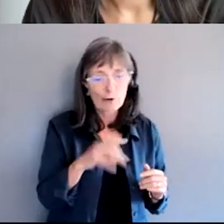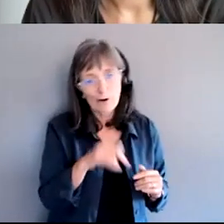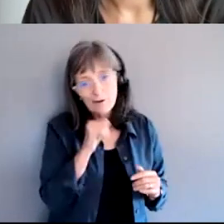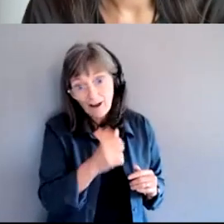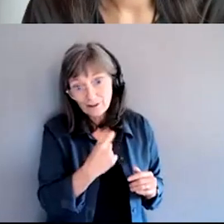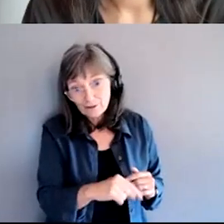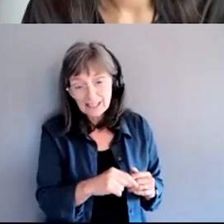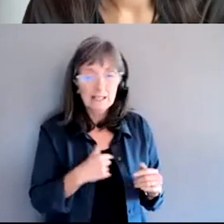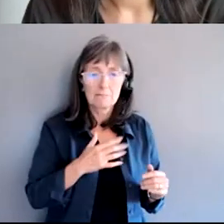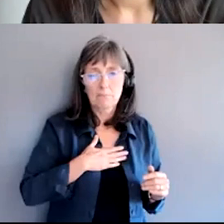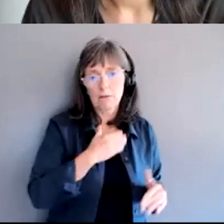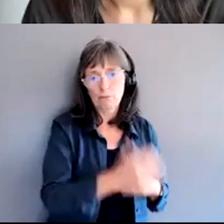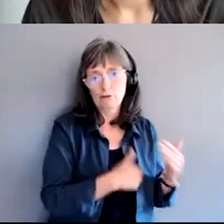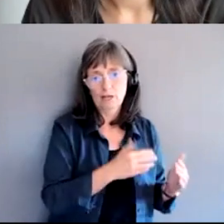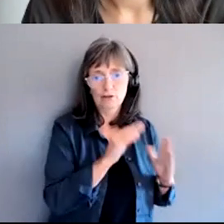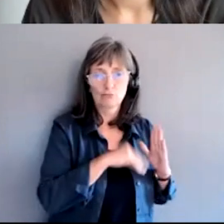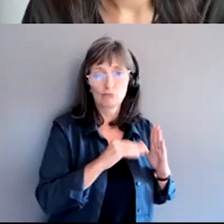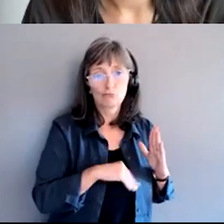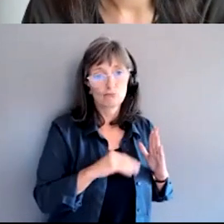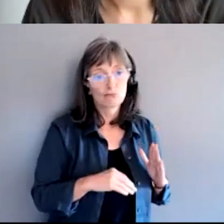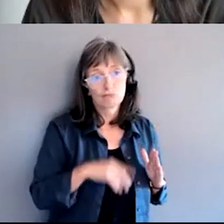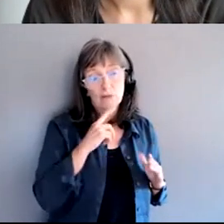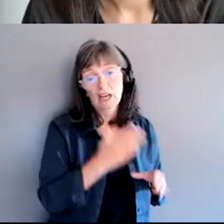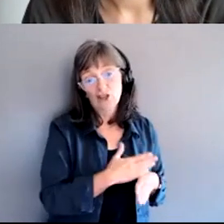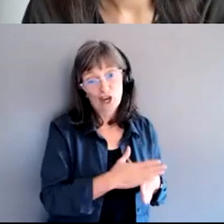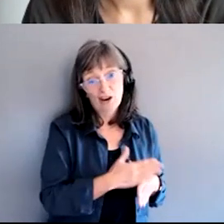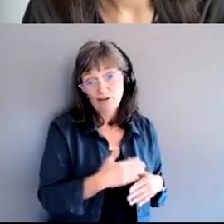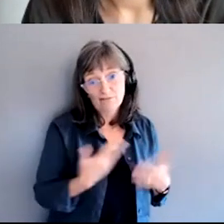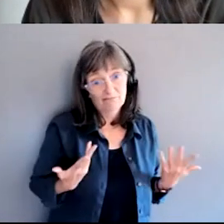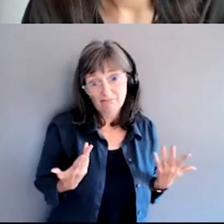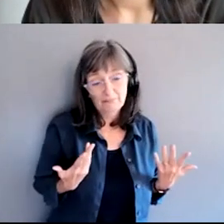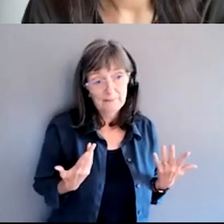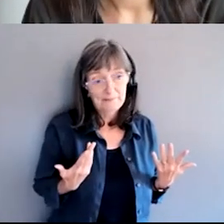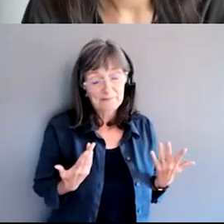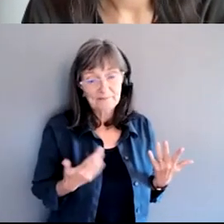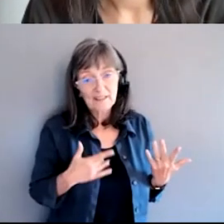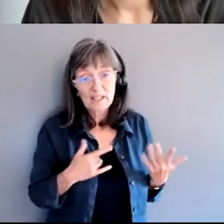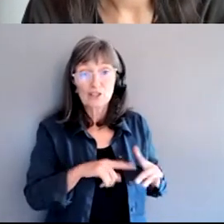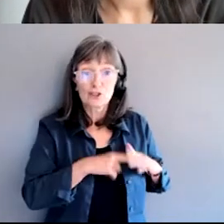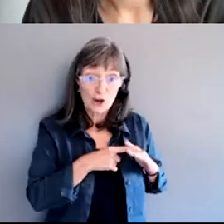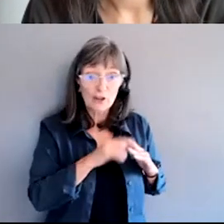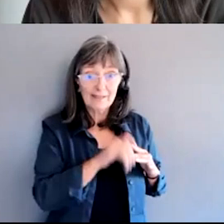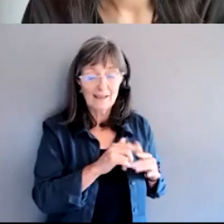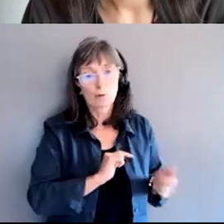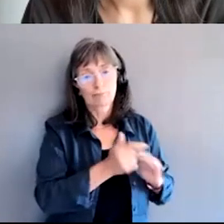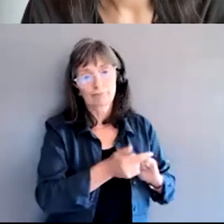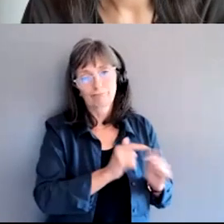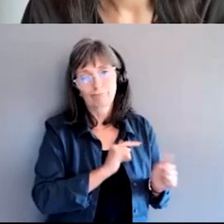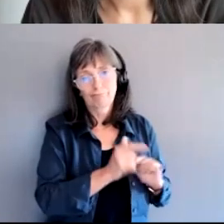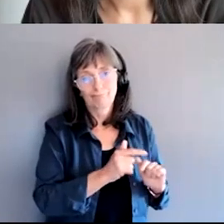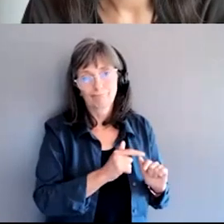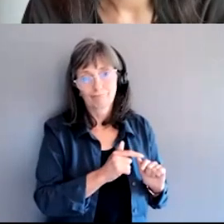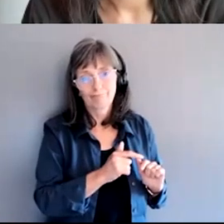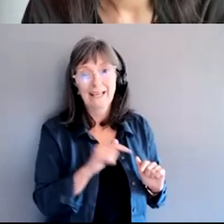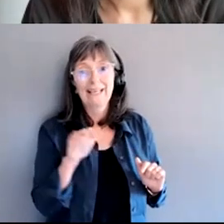part of my process, and I feel like sharing it is valuable. And that does open more of a discussion. Like Ingrid said, then you can get into the